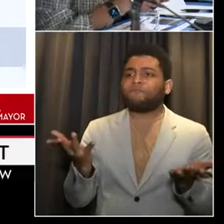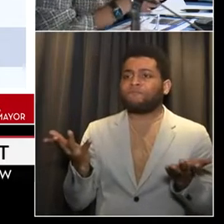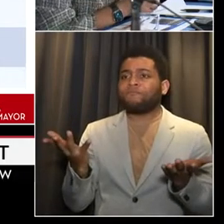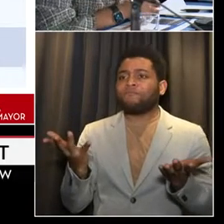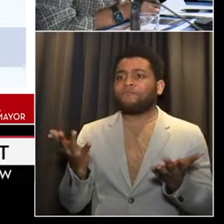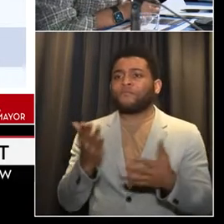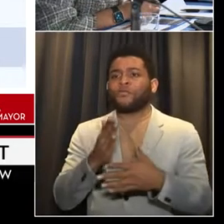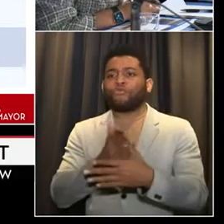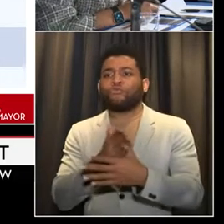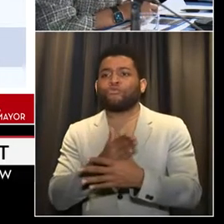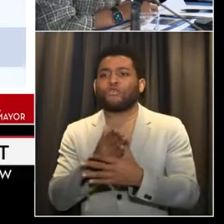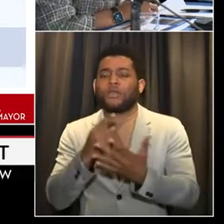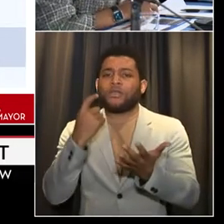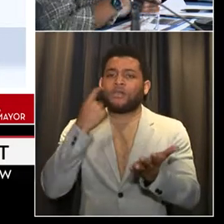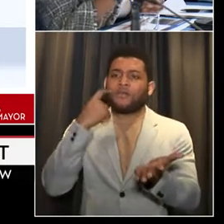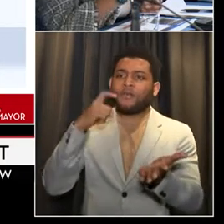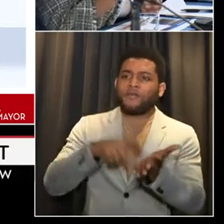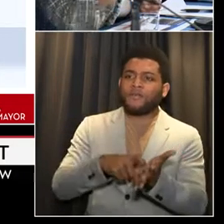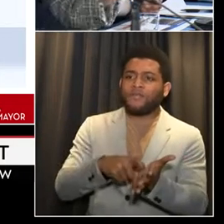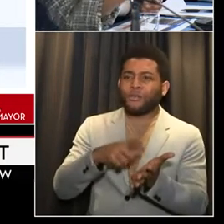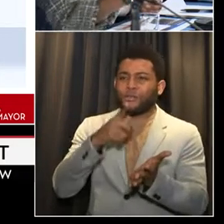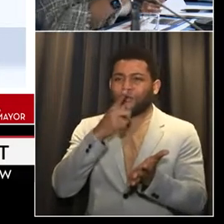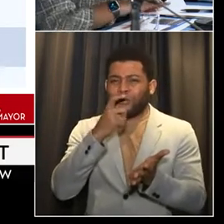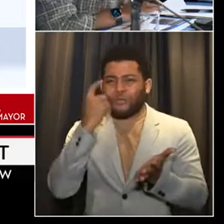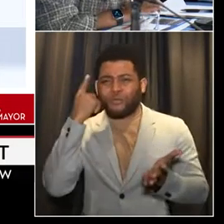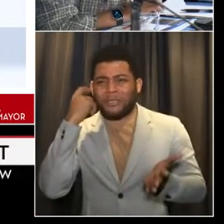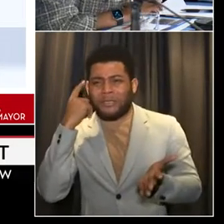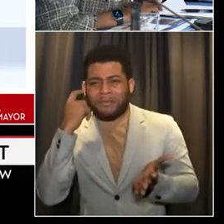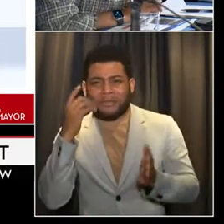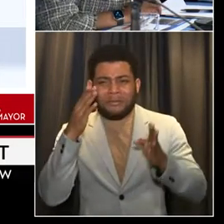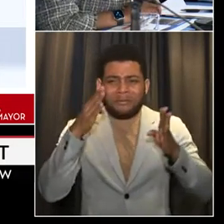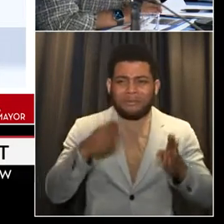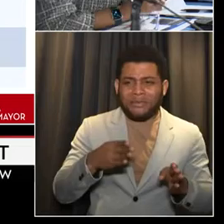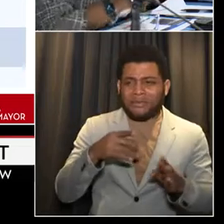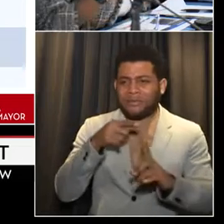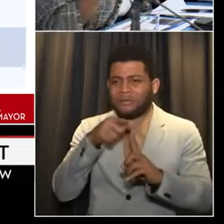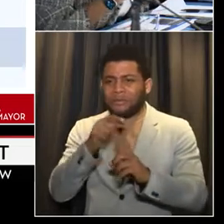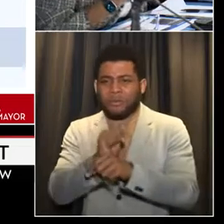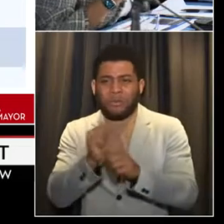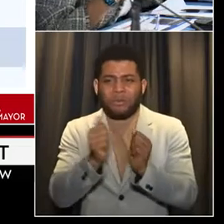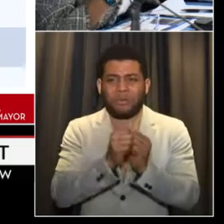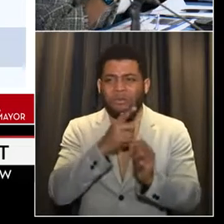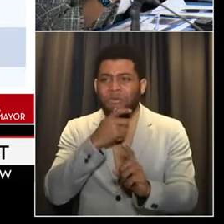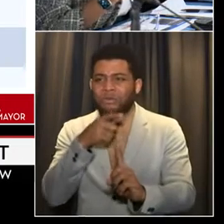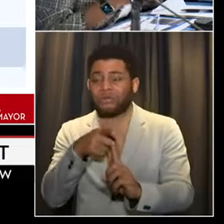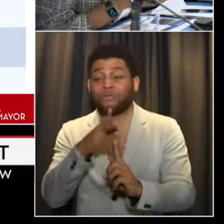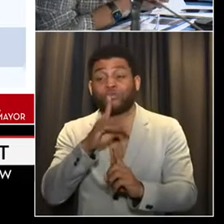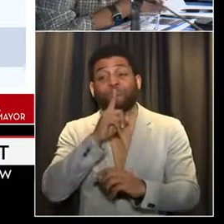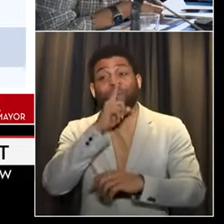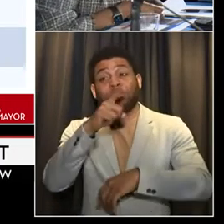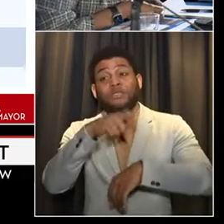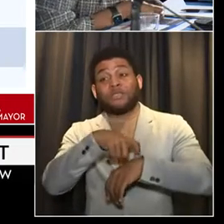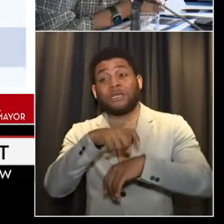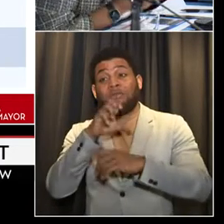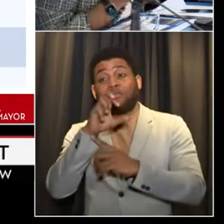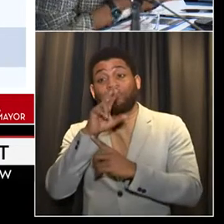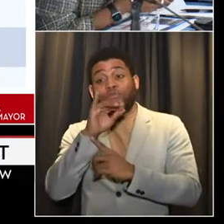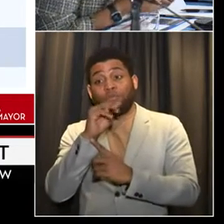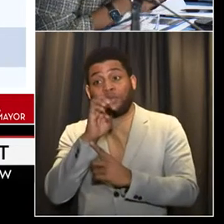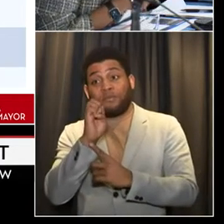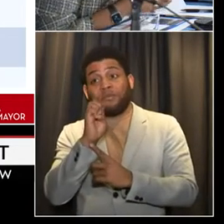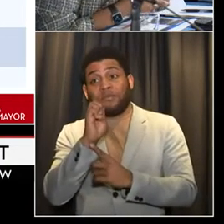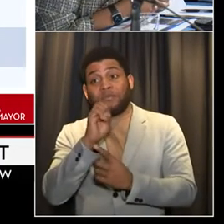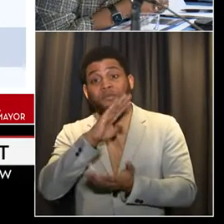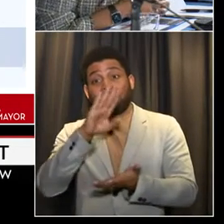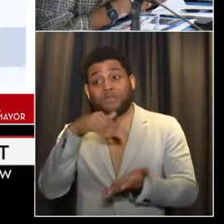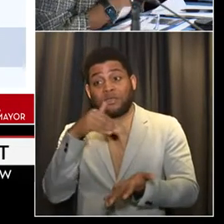identify a suspect working together with our partners, but that this real-time crime center will put all of the partners that you see here in a